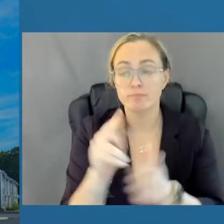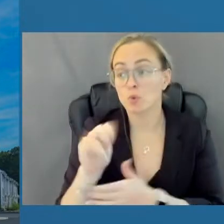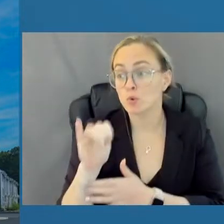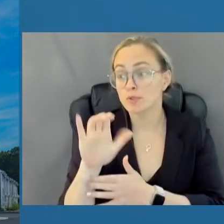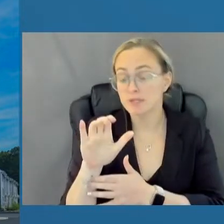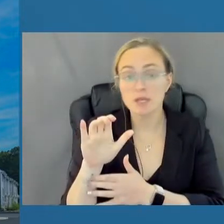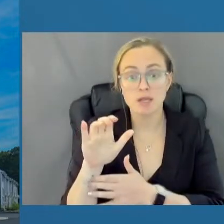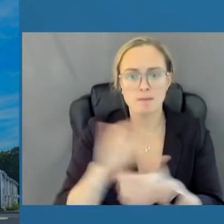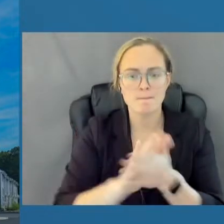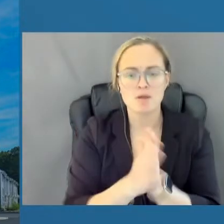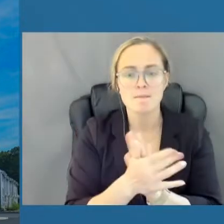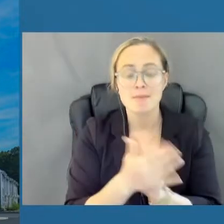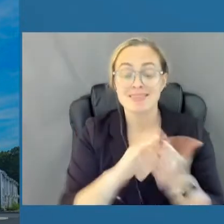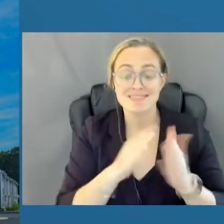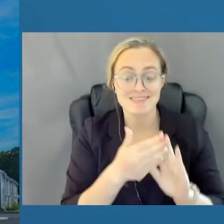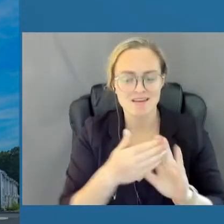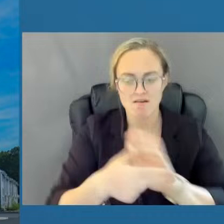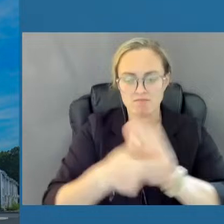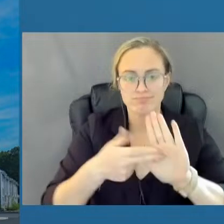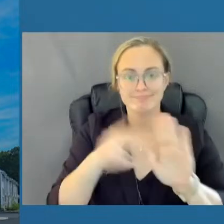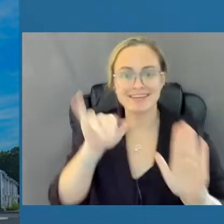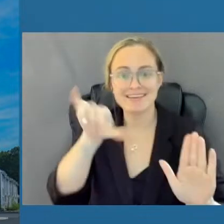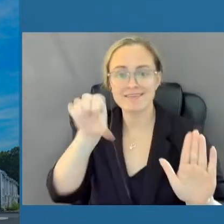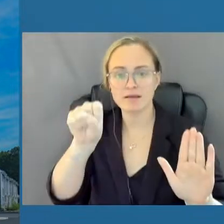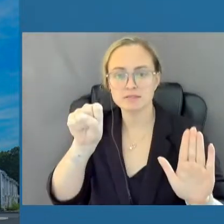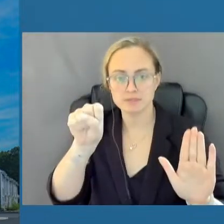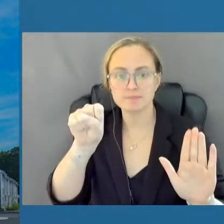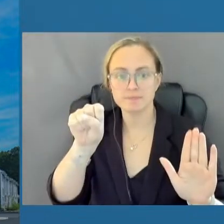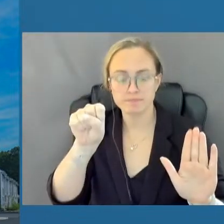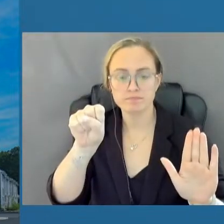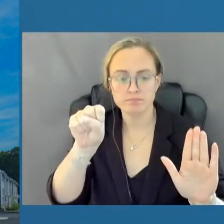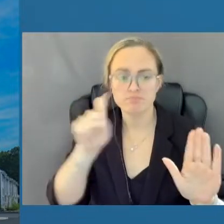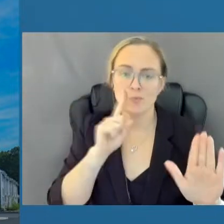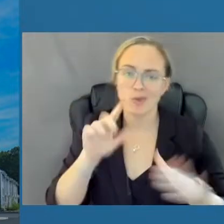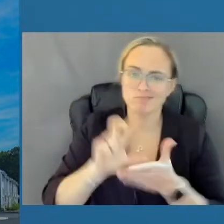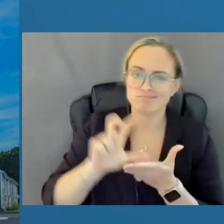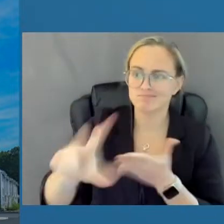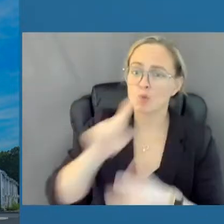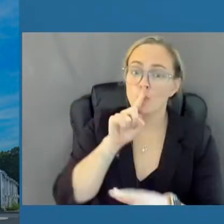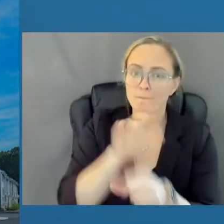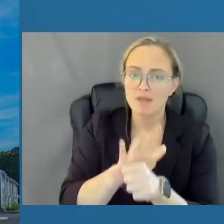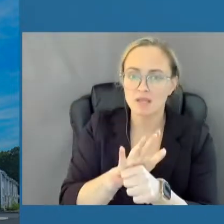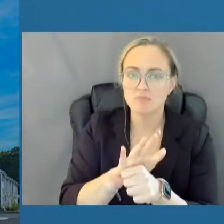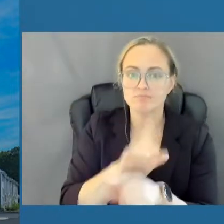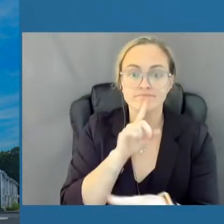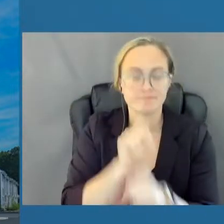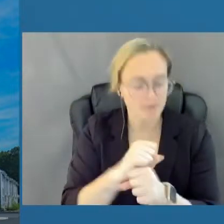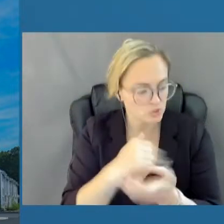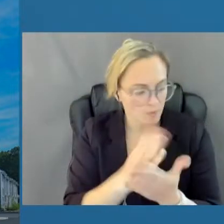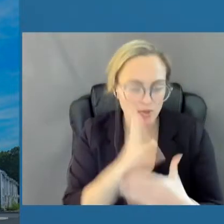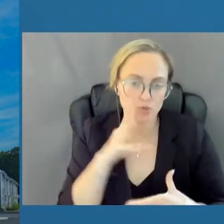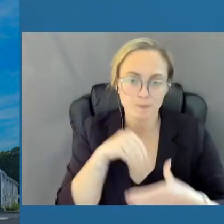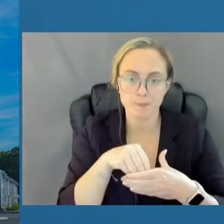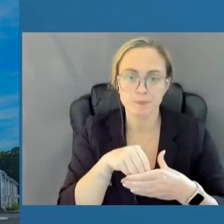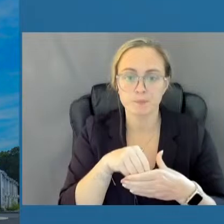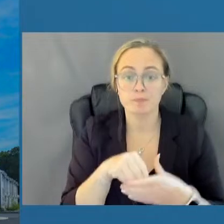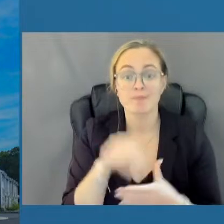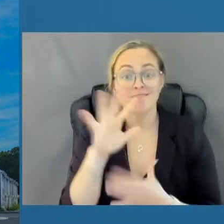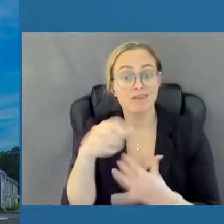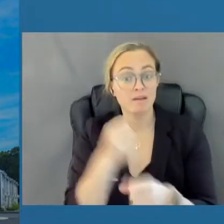yes, thanks to a $1 billion state commitment we made real in this budget. And we're well on our way to our 5-year